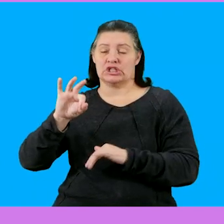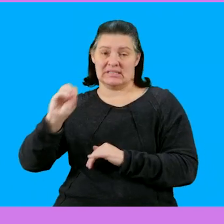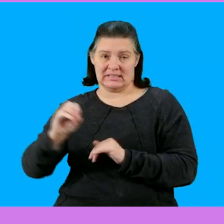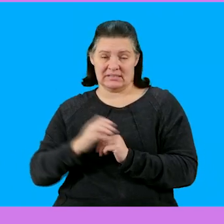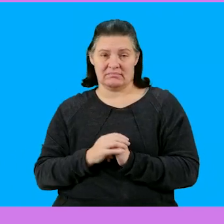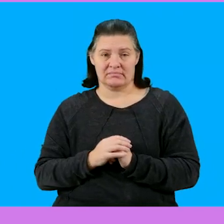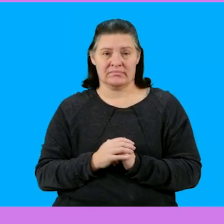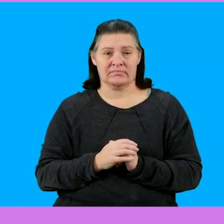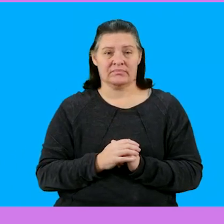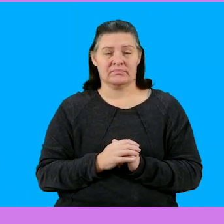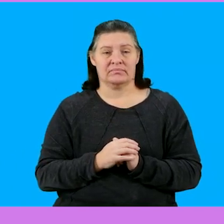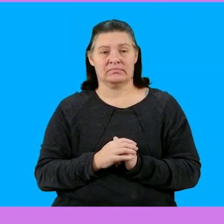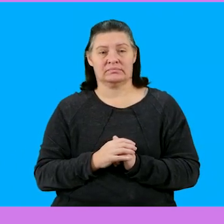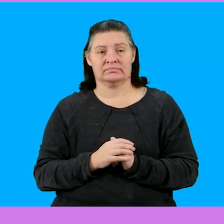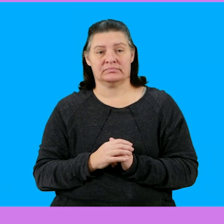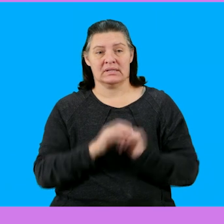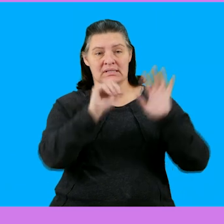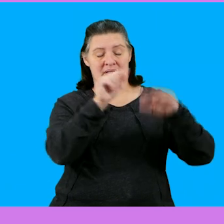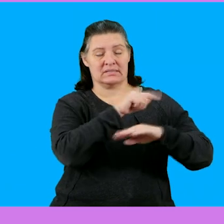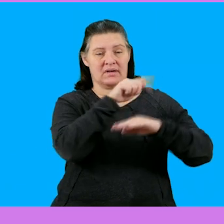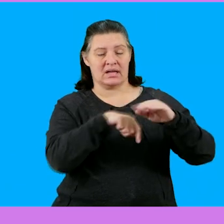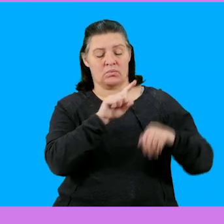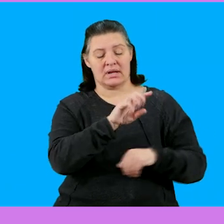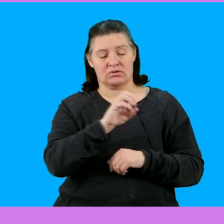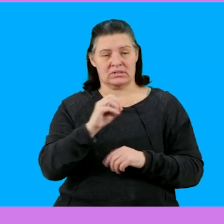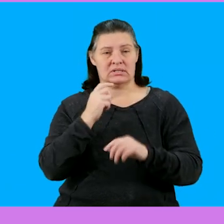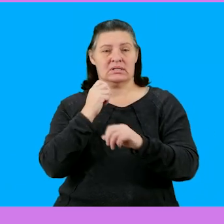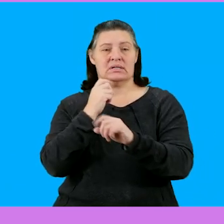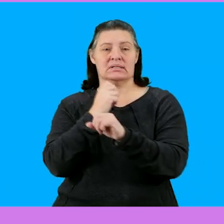196,630. So let's calculate that, times 6 divided by 100.